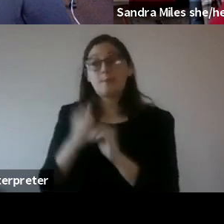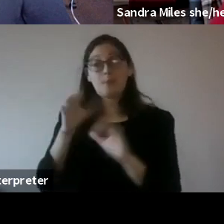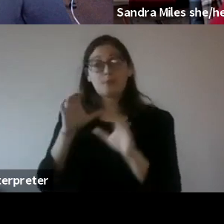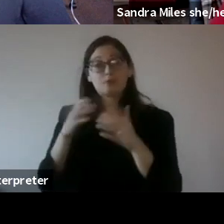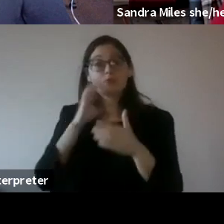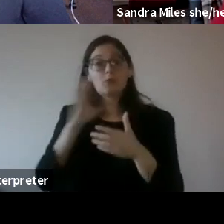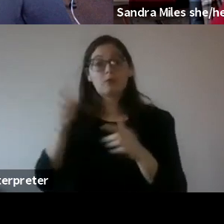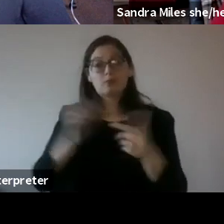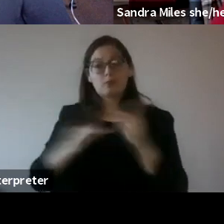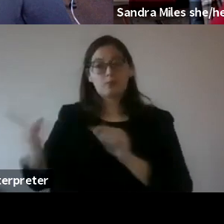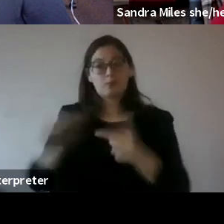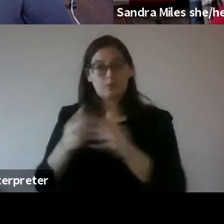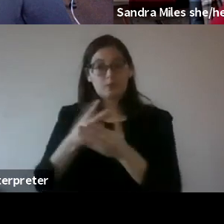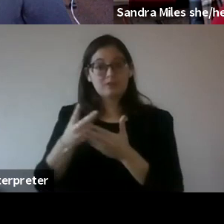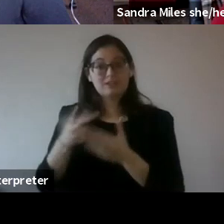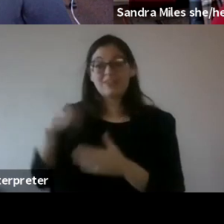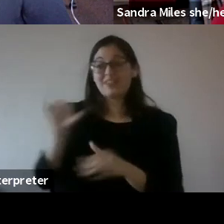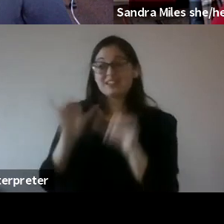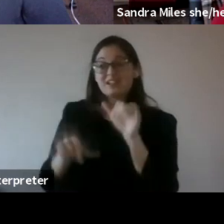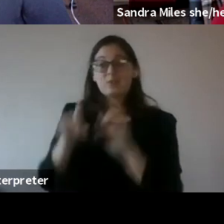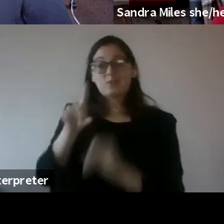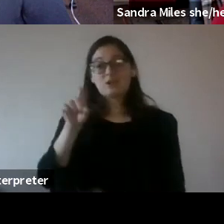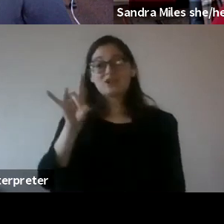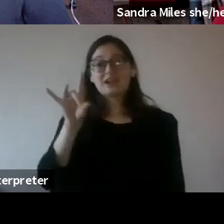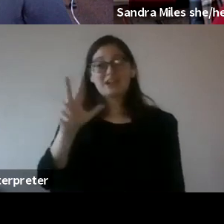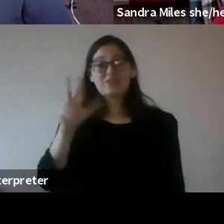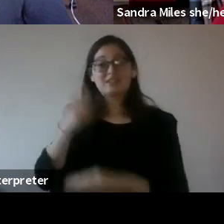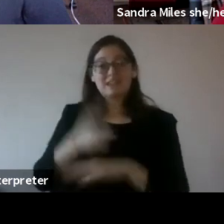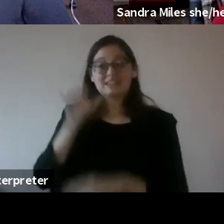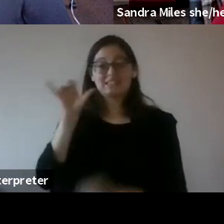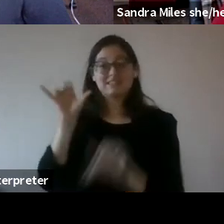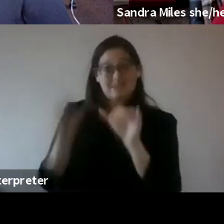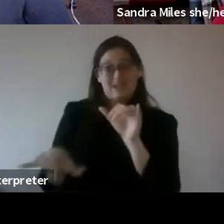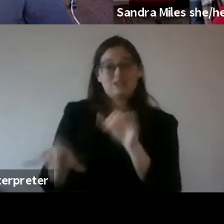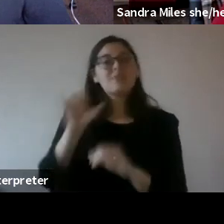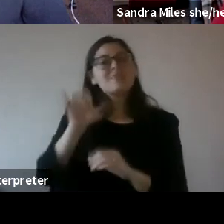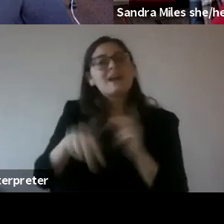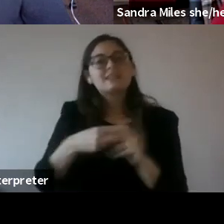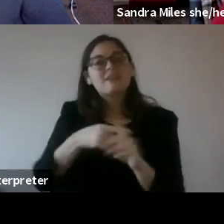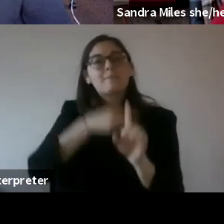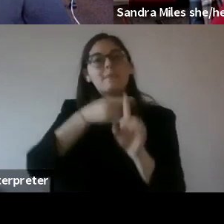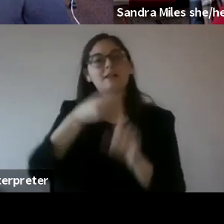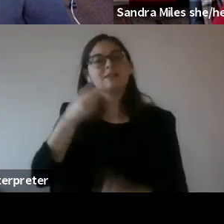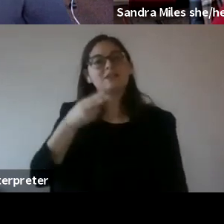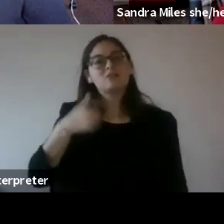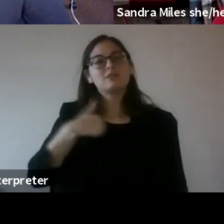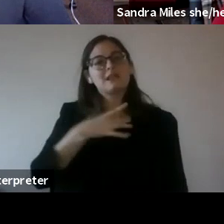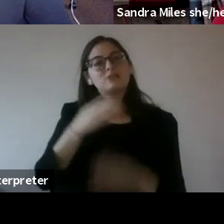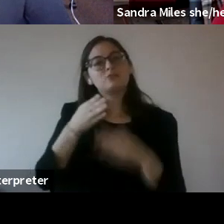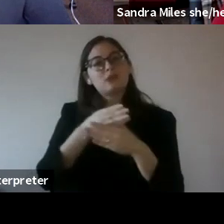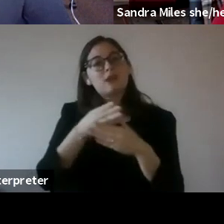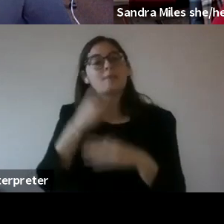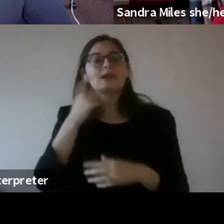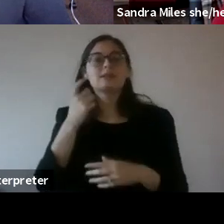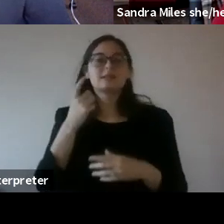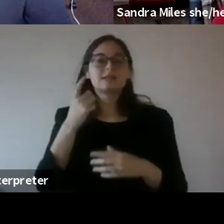2 weeks. They stayed 183 days. So that's the kind of positive history that I like to share, because